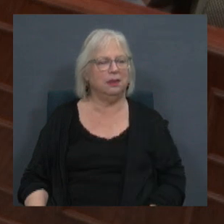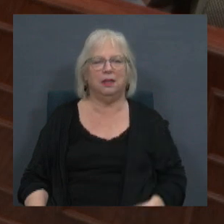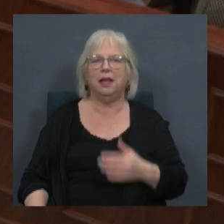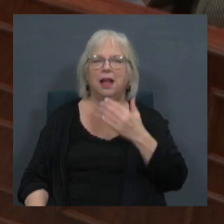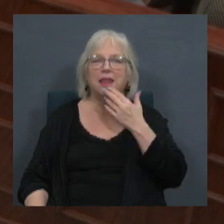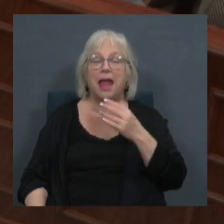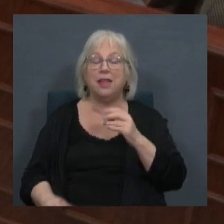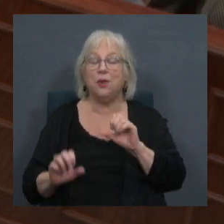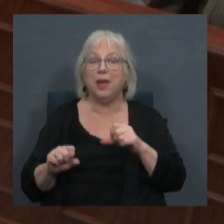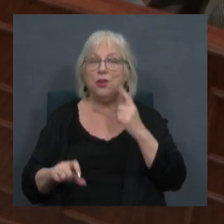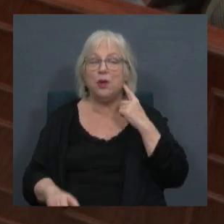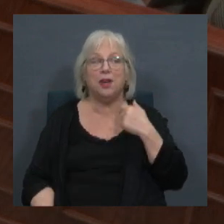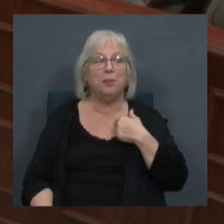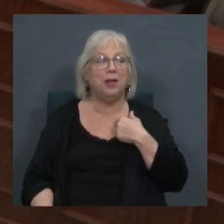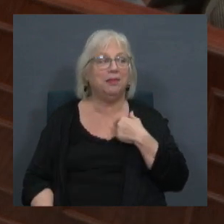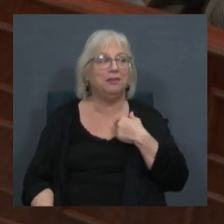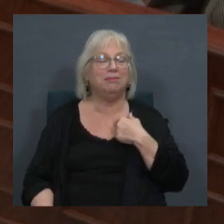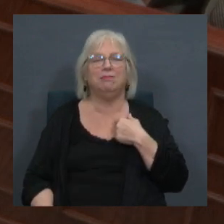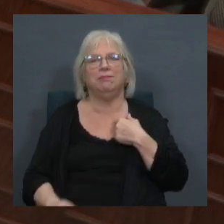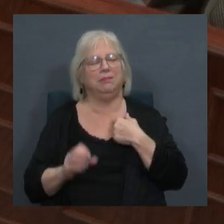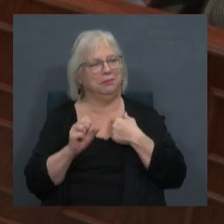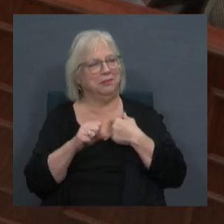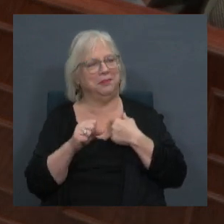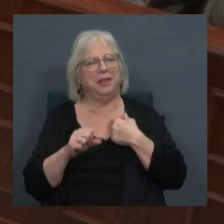Thank you. Can you hear me? Yes.